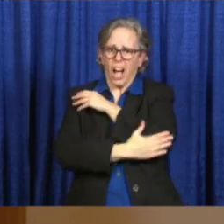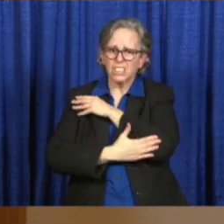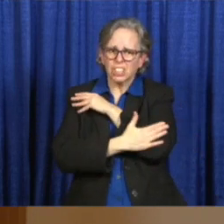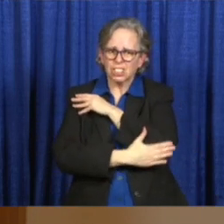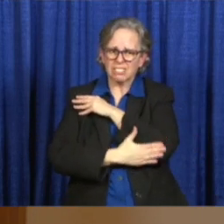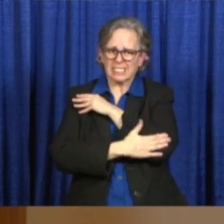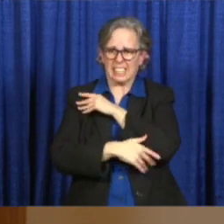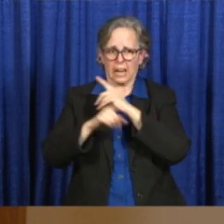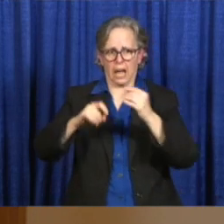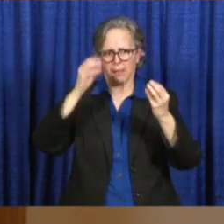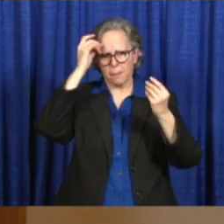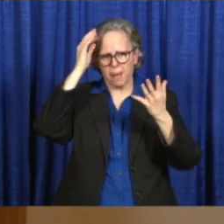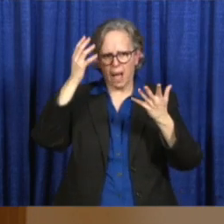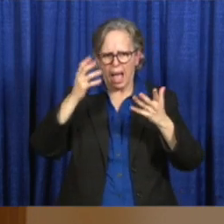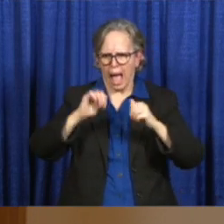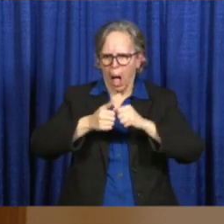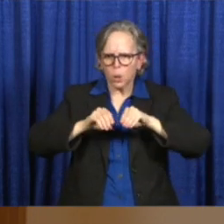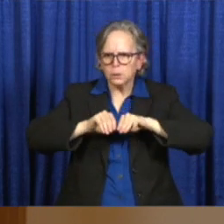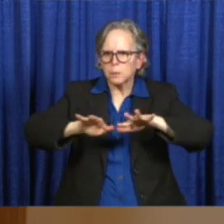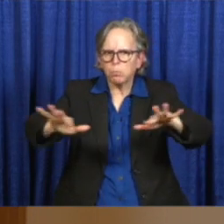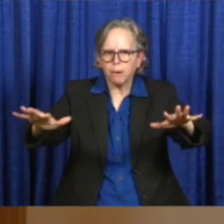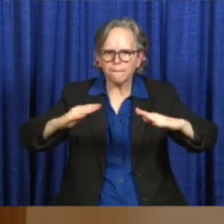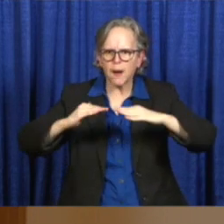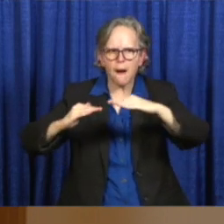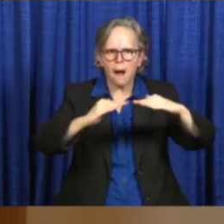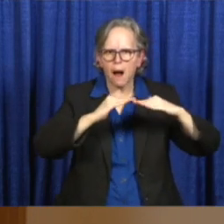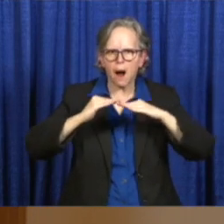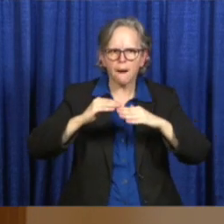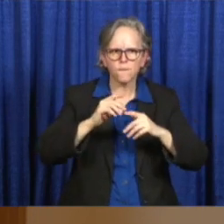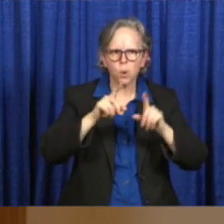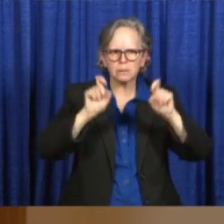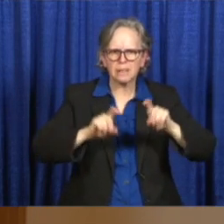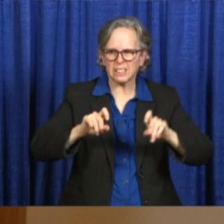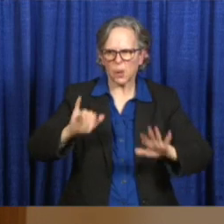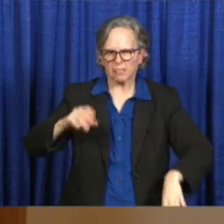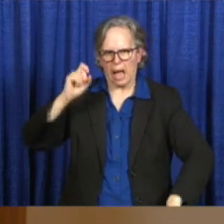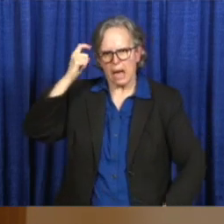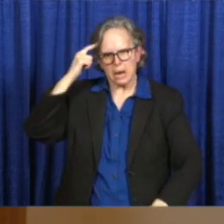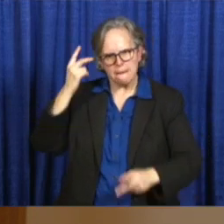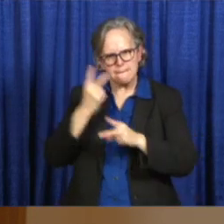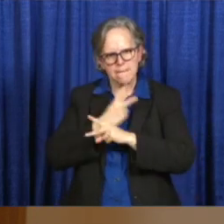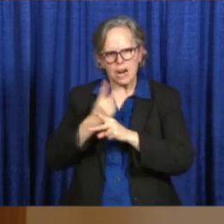these resources in a very thoughtful way. Thank you. Thank you.